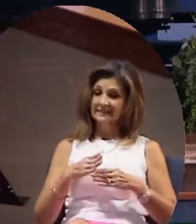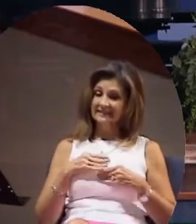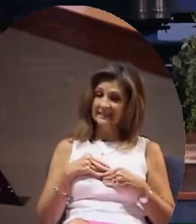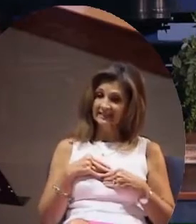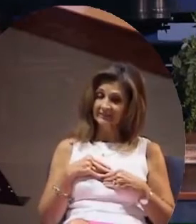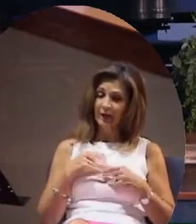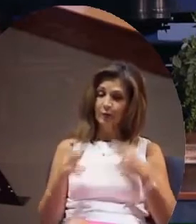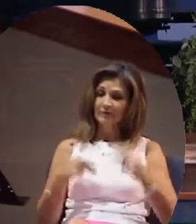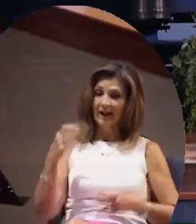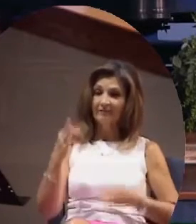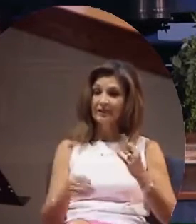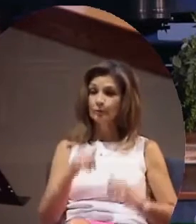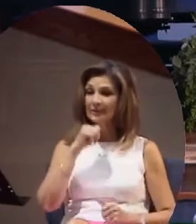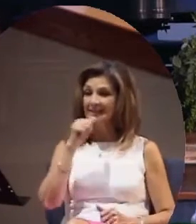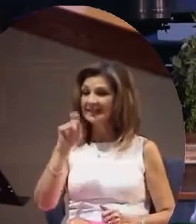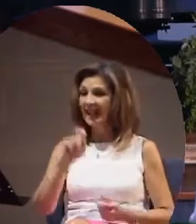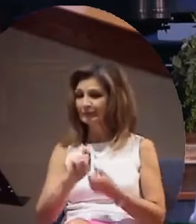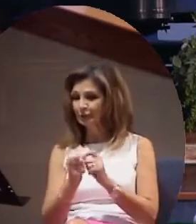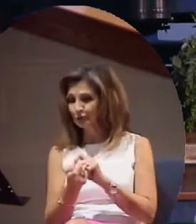change.